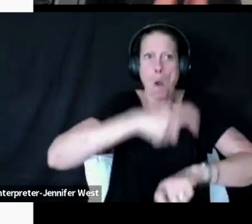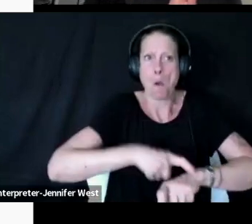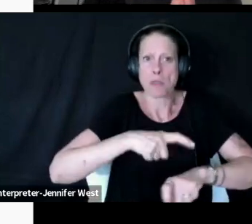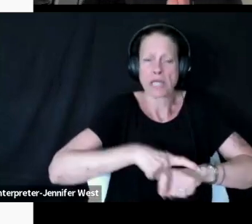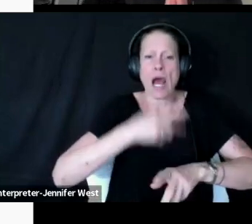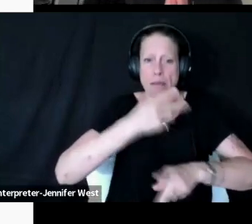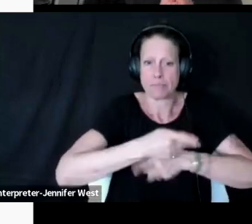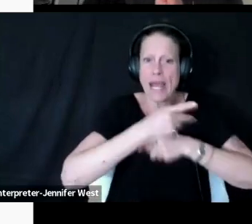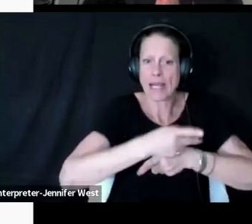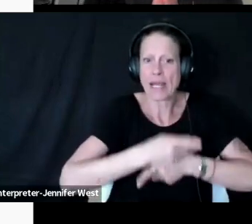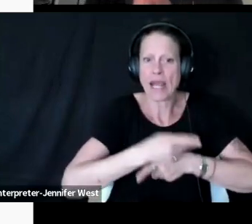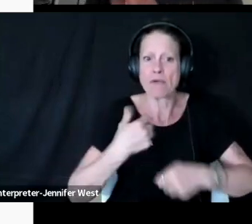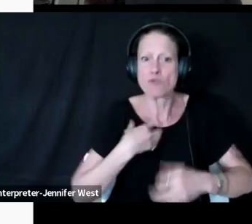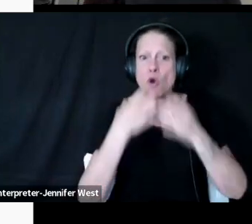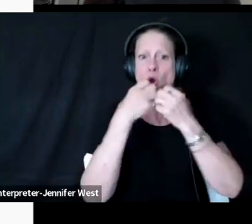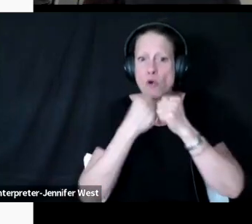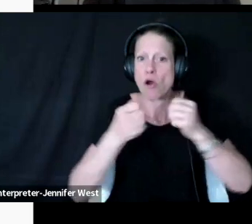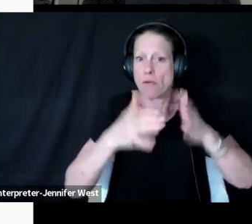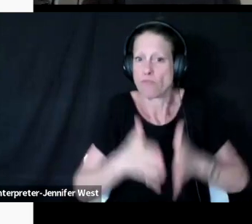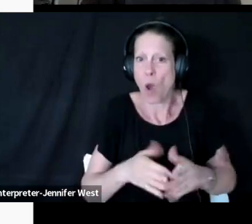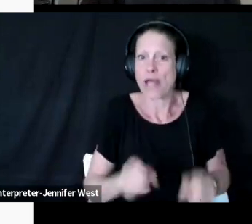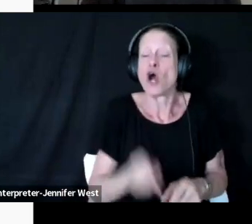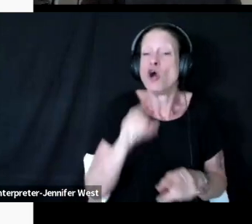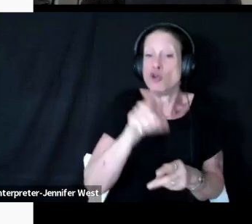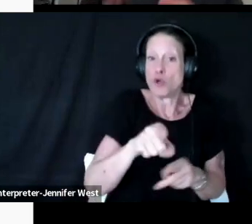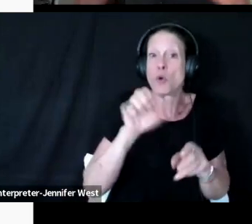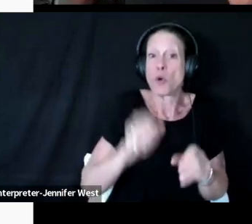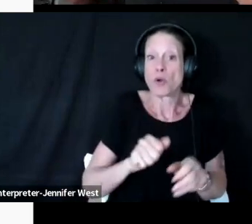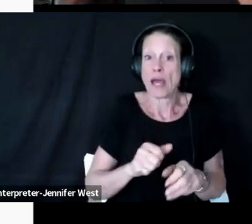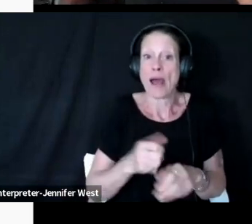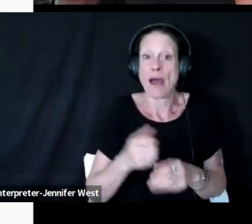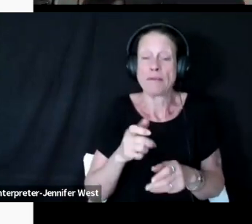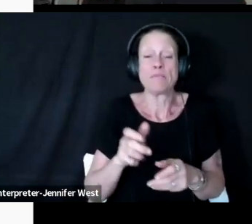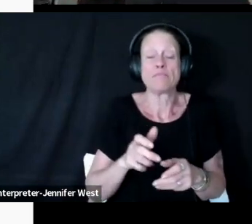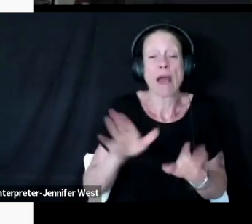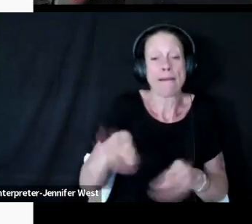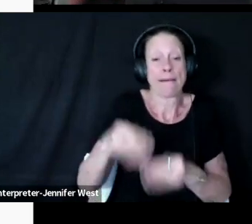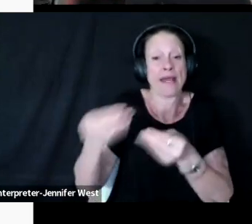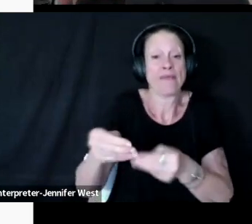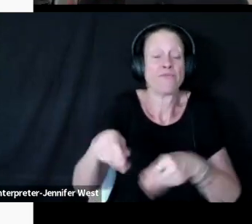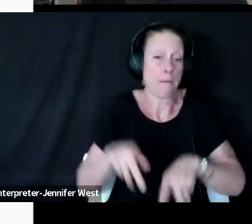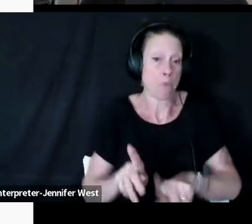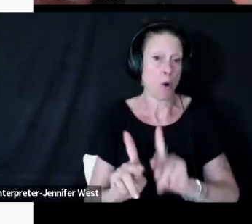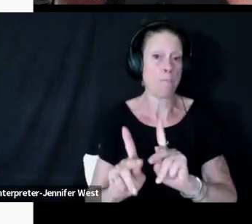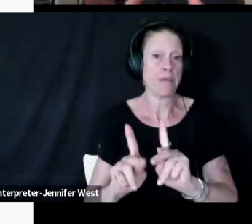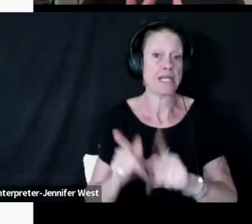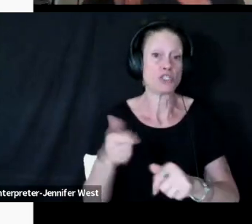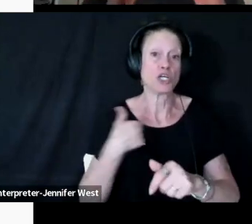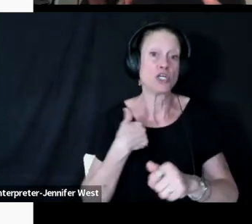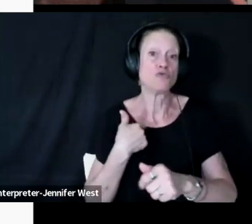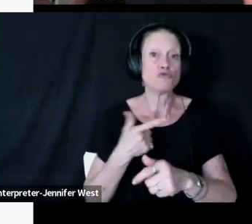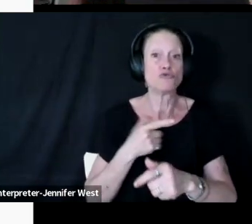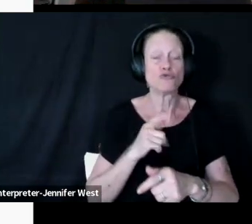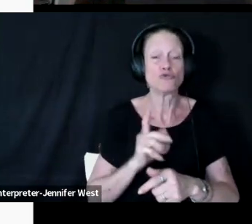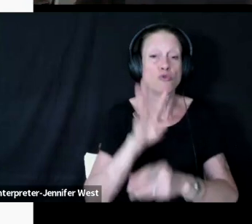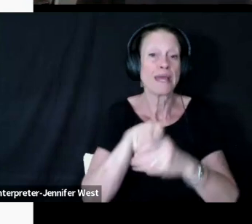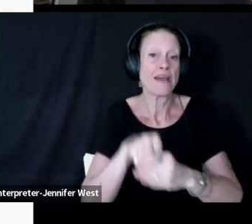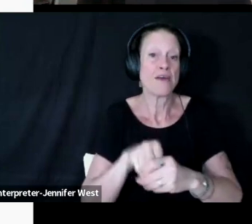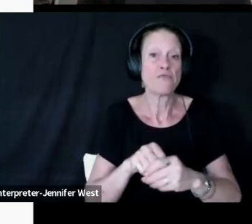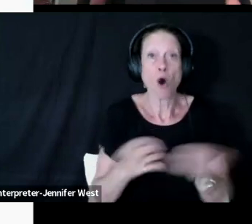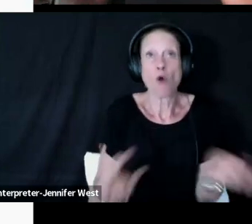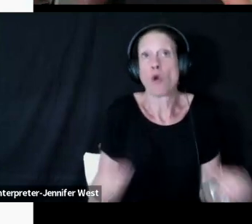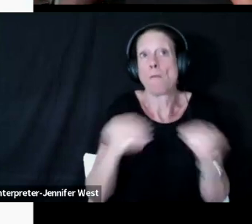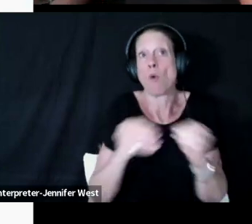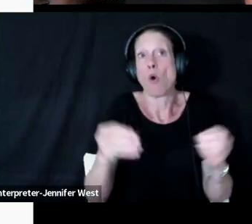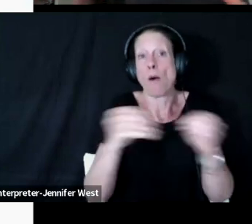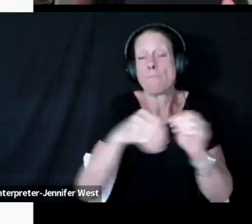they can help you keep this updated. So that's one of the keys to the Danny plan. Really, everybody needs a